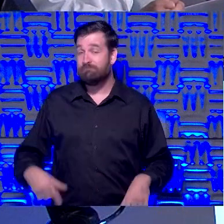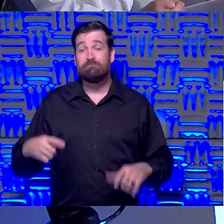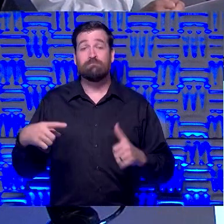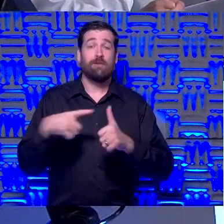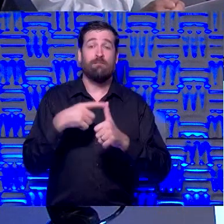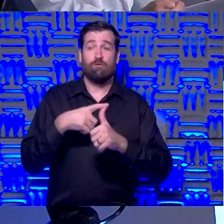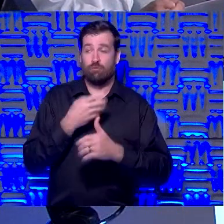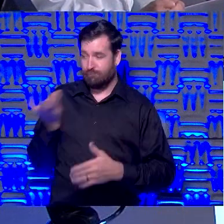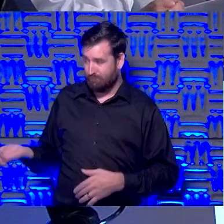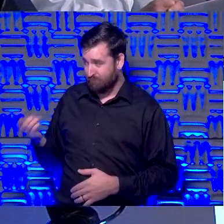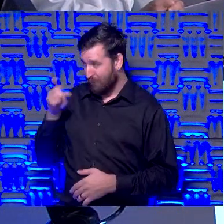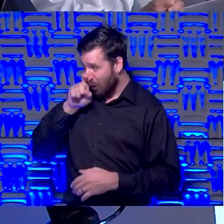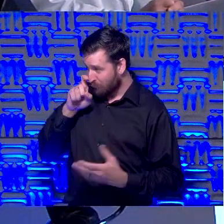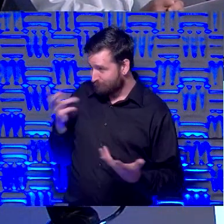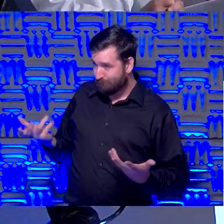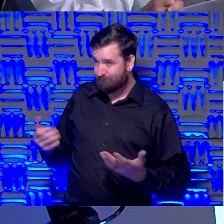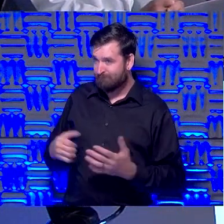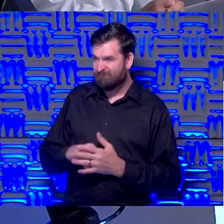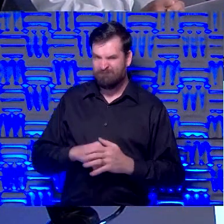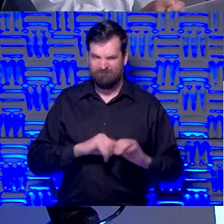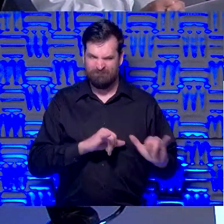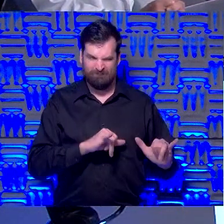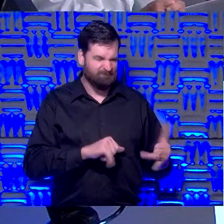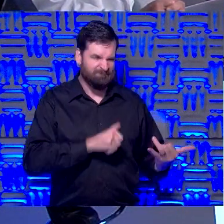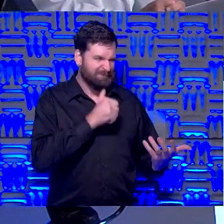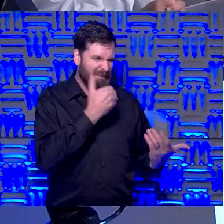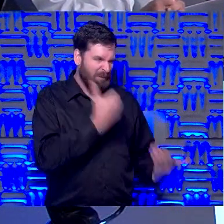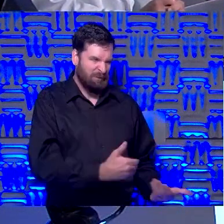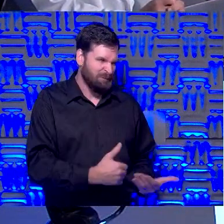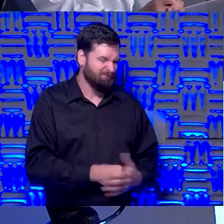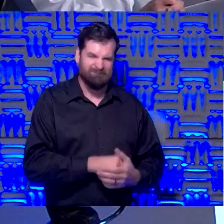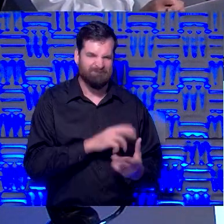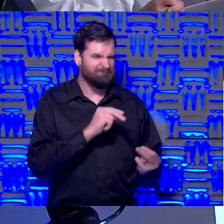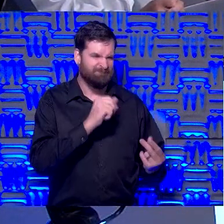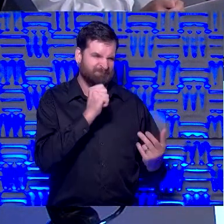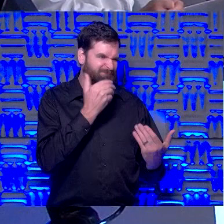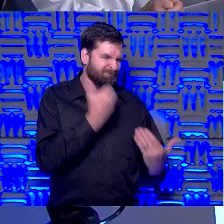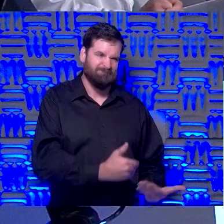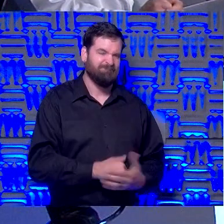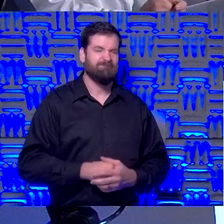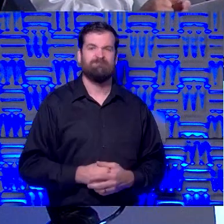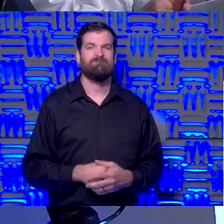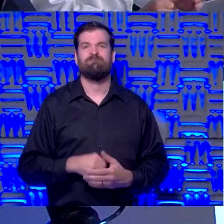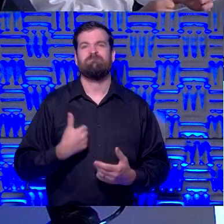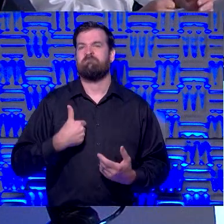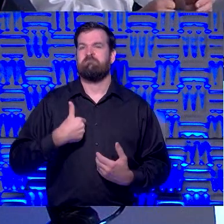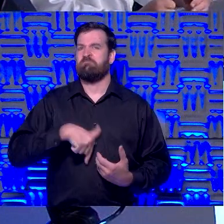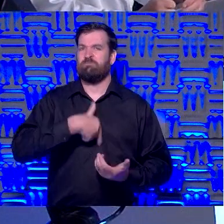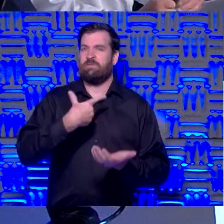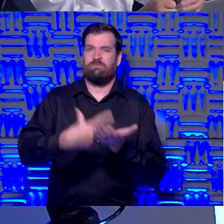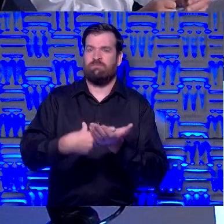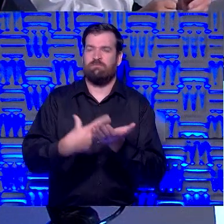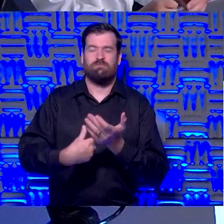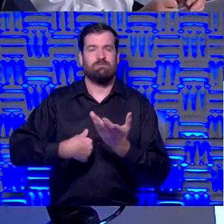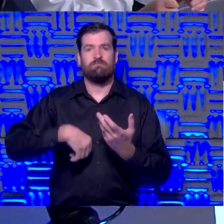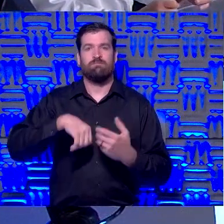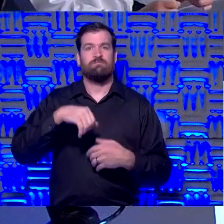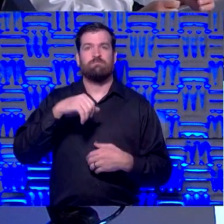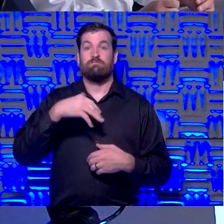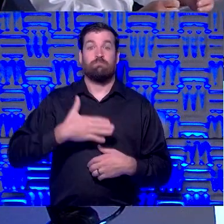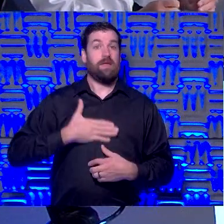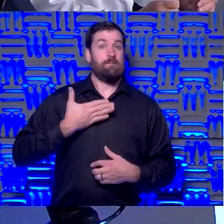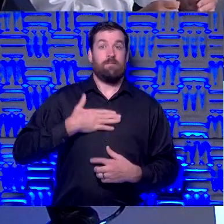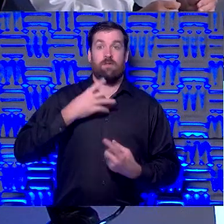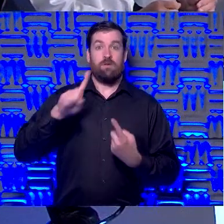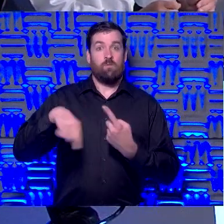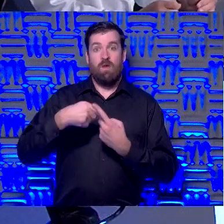to Hawk. Hawk? It's not good. Not good. It is not good. We talked about how happy we were when we